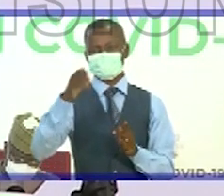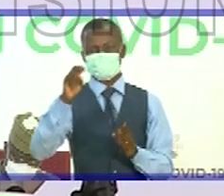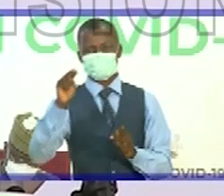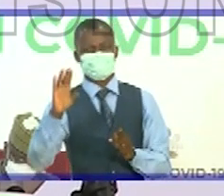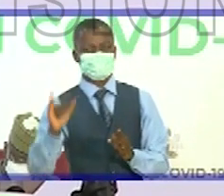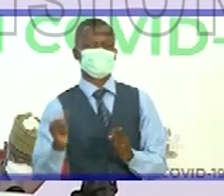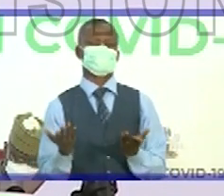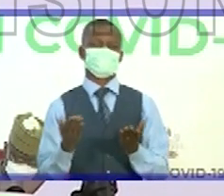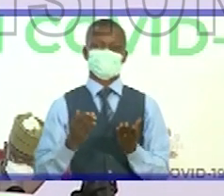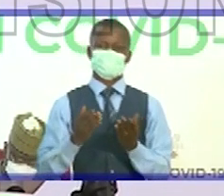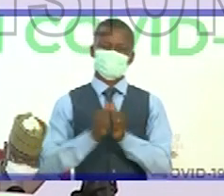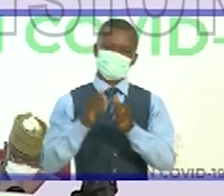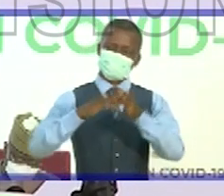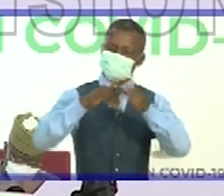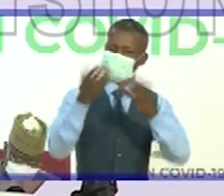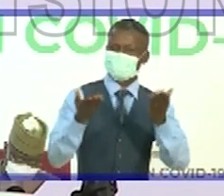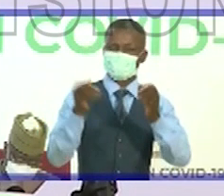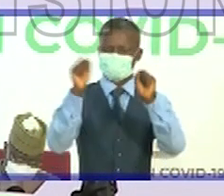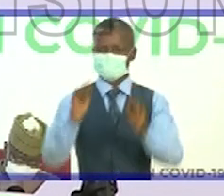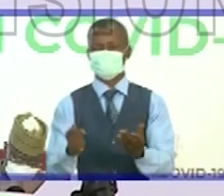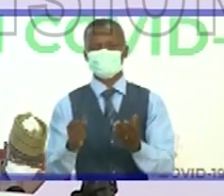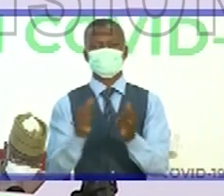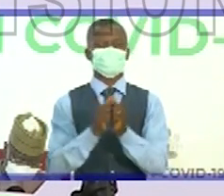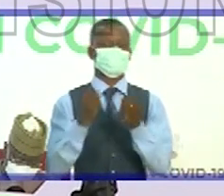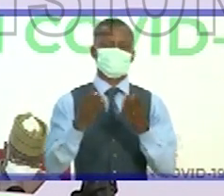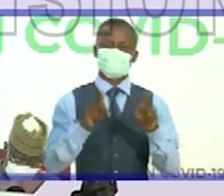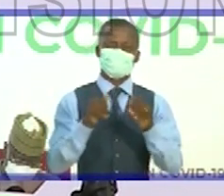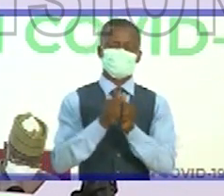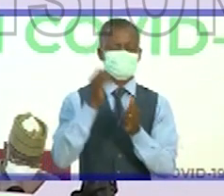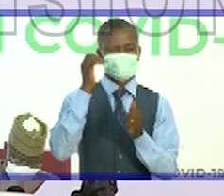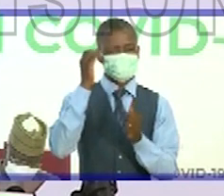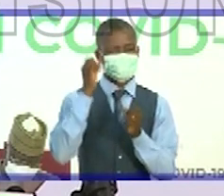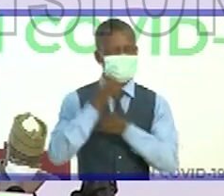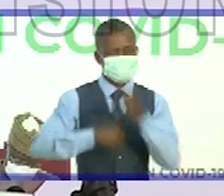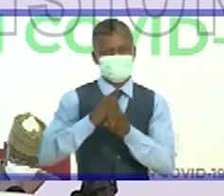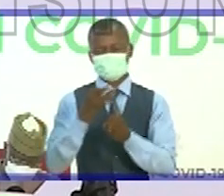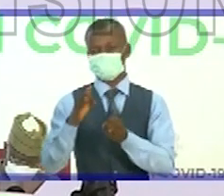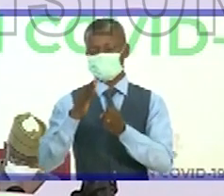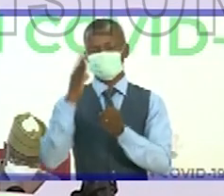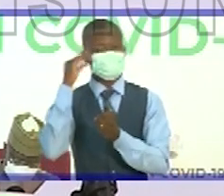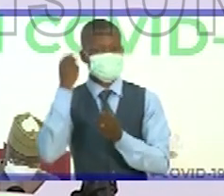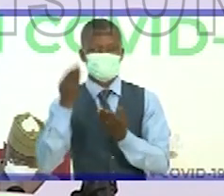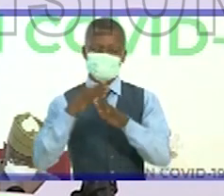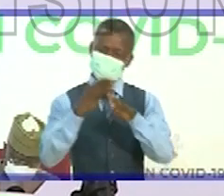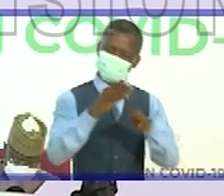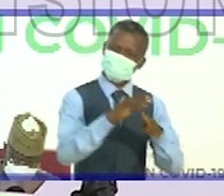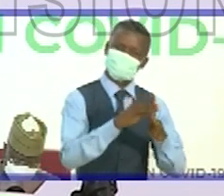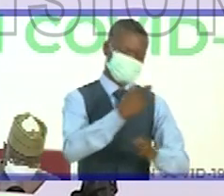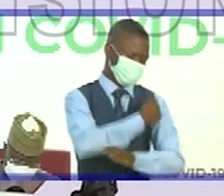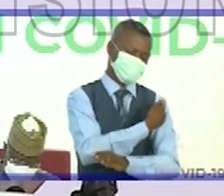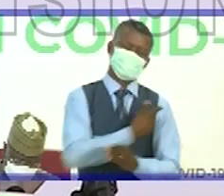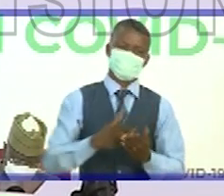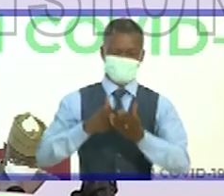chain infrastructure, many years of experience in distributing vaccines across the country. They will be leading on